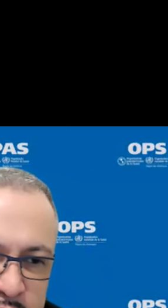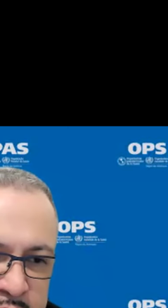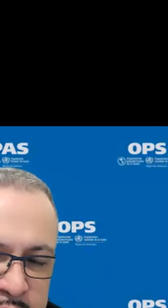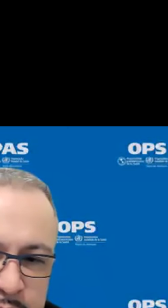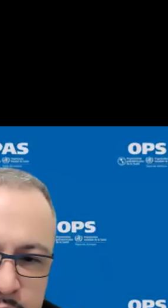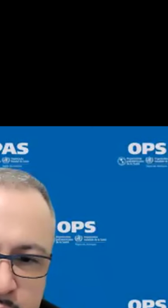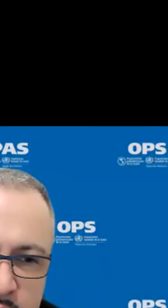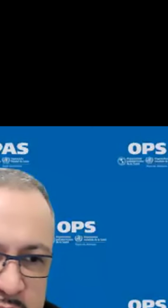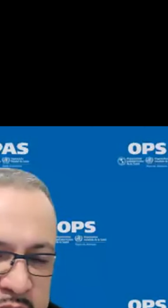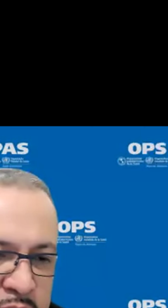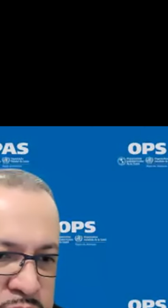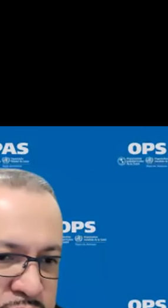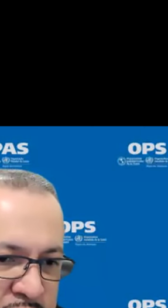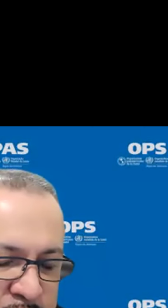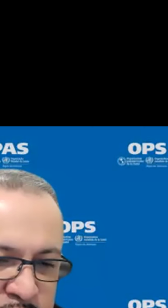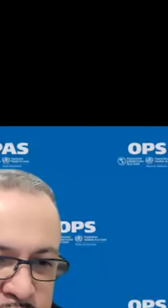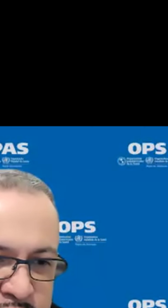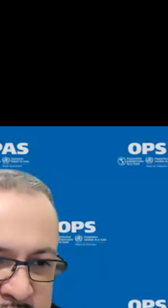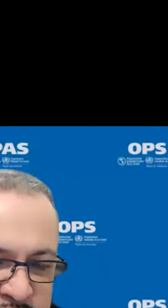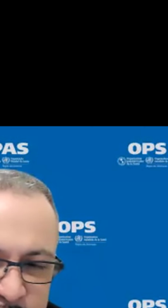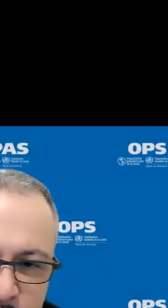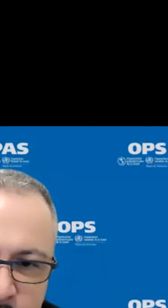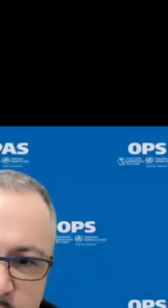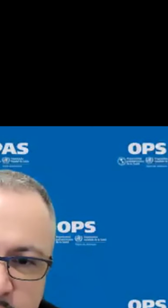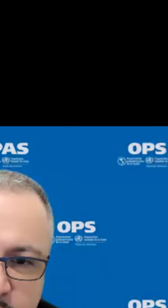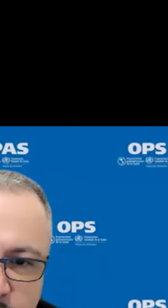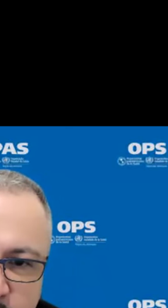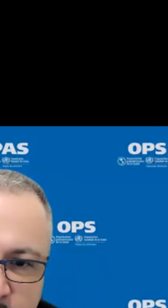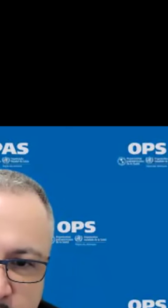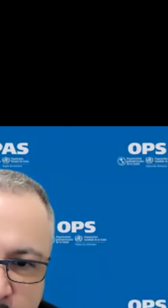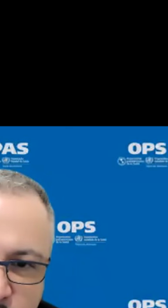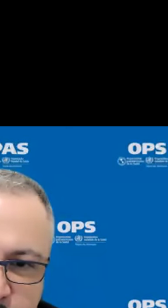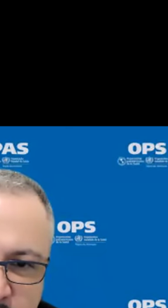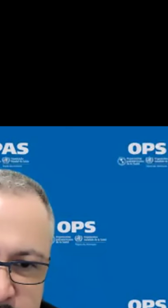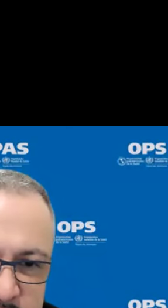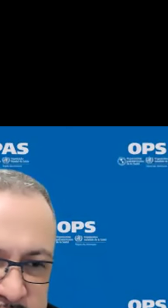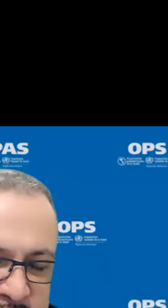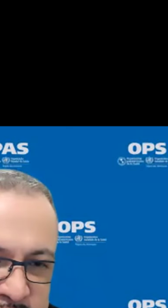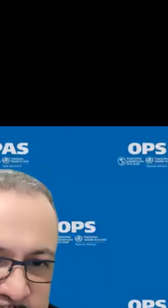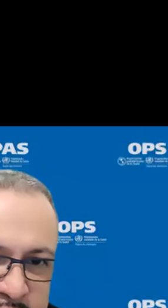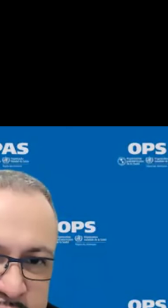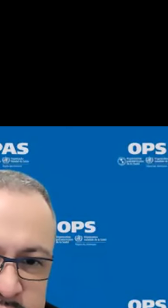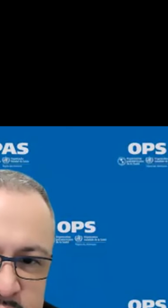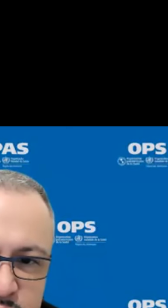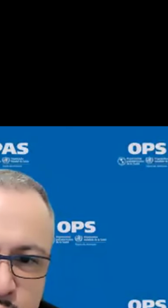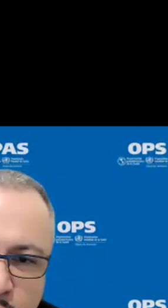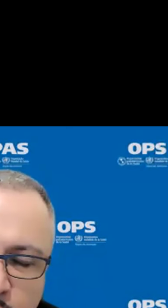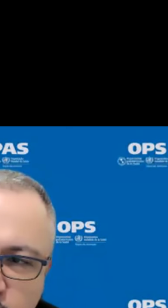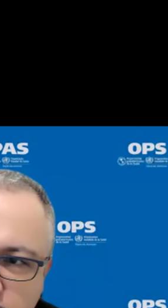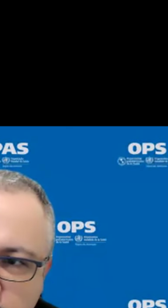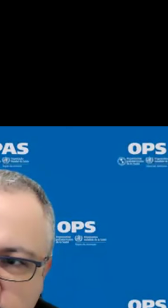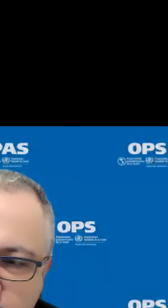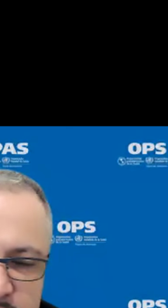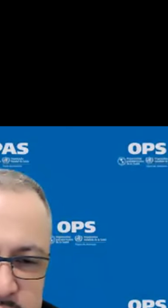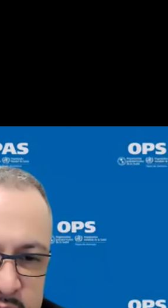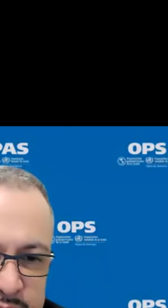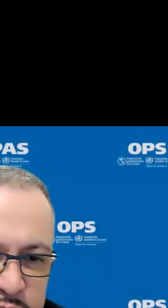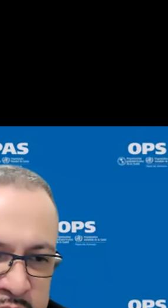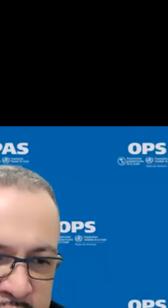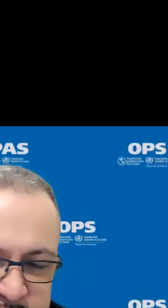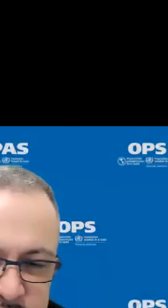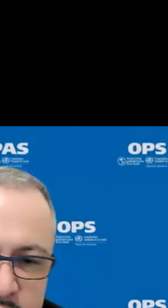Dr. Gallegos. Felipe Cruz is a champion in hospital resilience in the Americas, and to all the colleagues